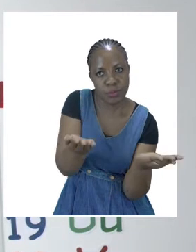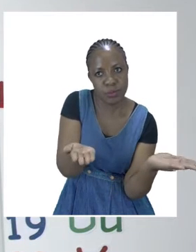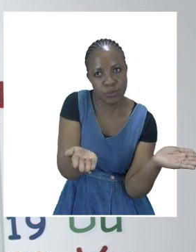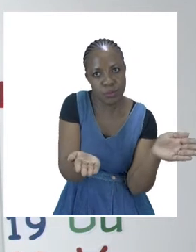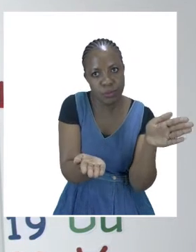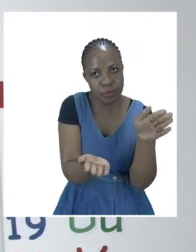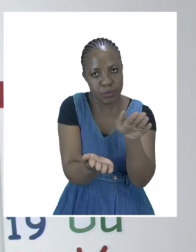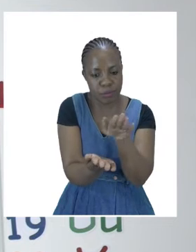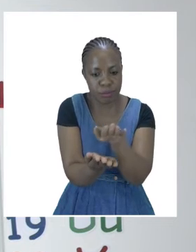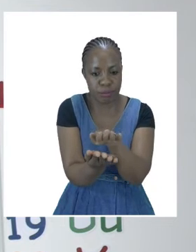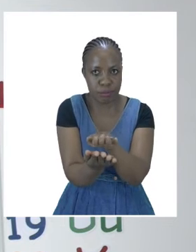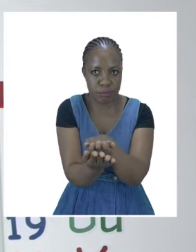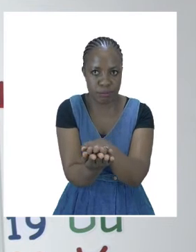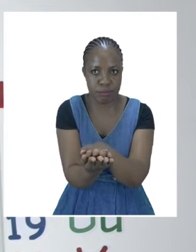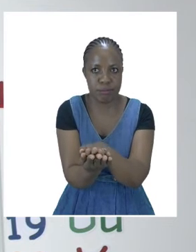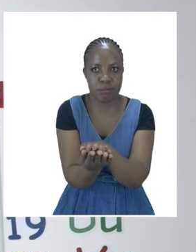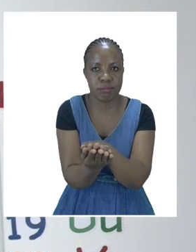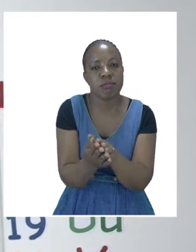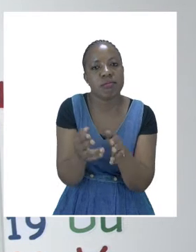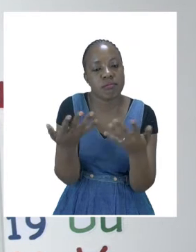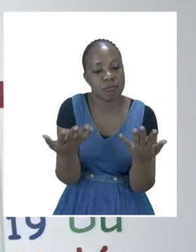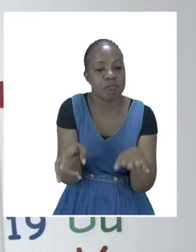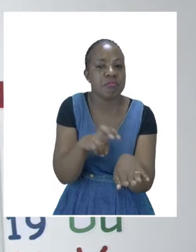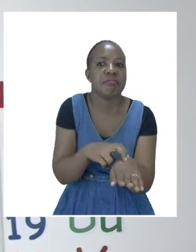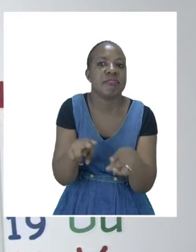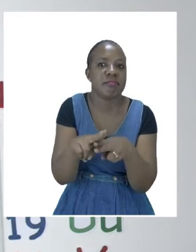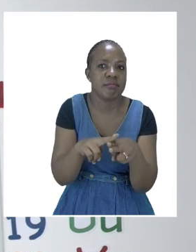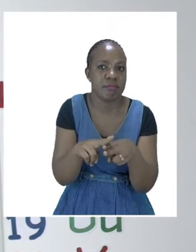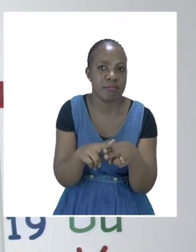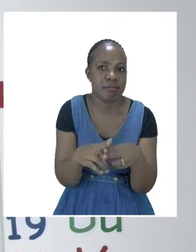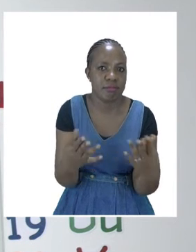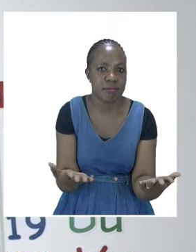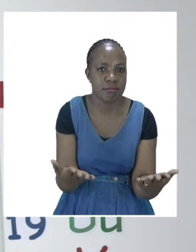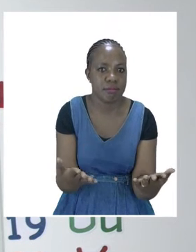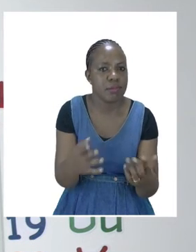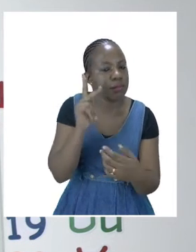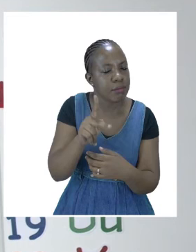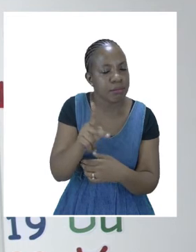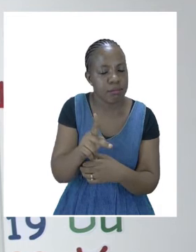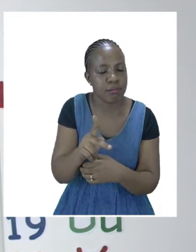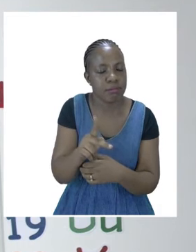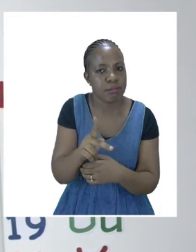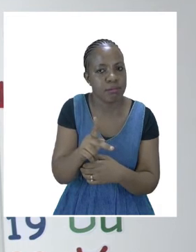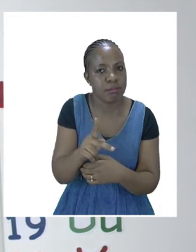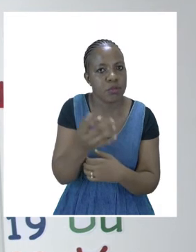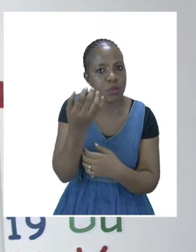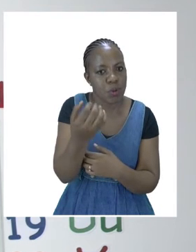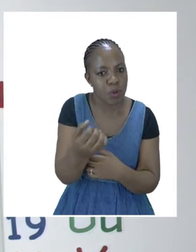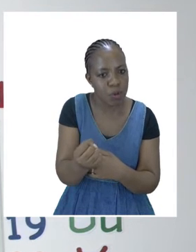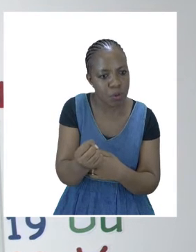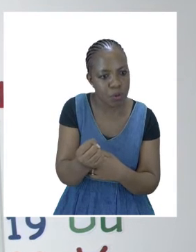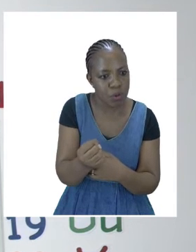it for ready to use. But there is more. We are also available on